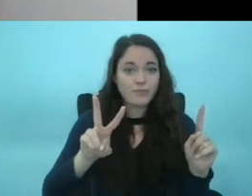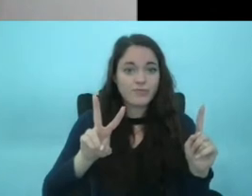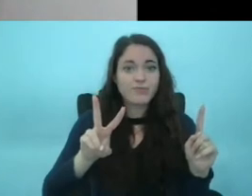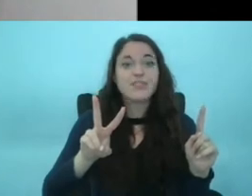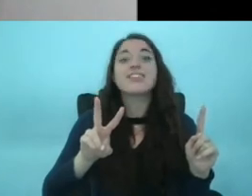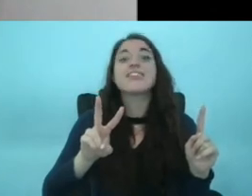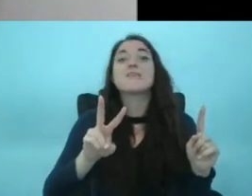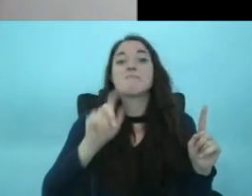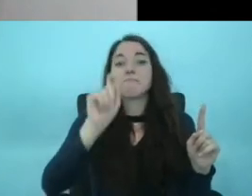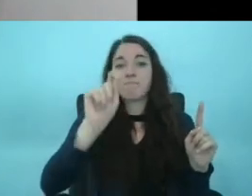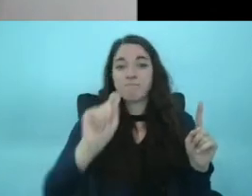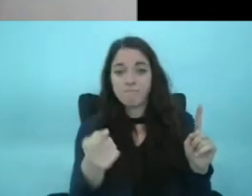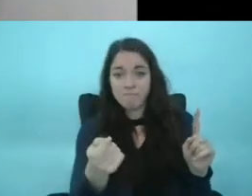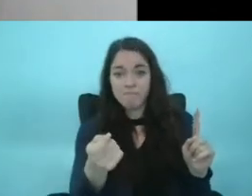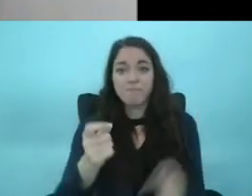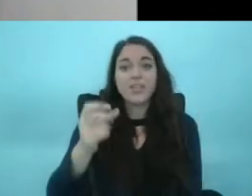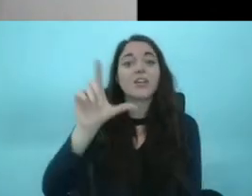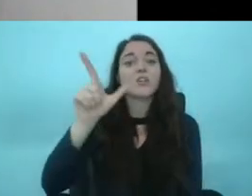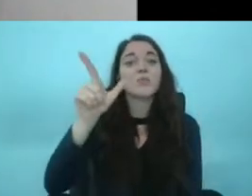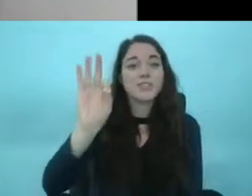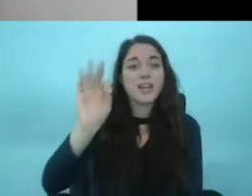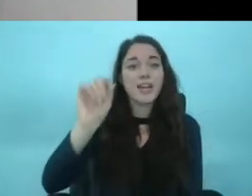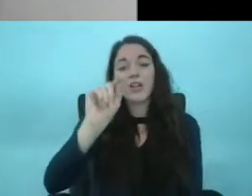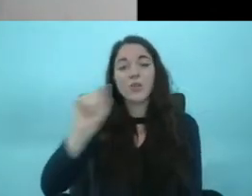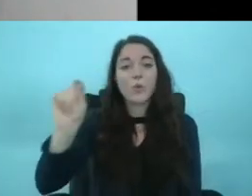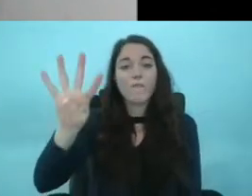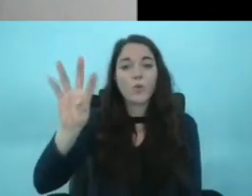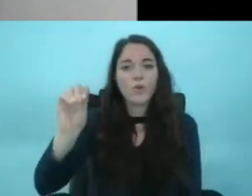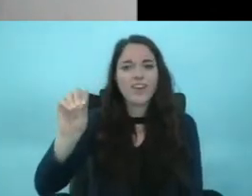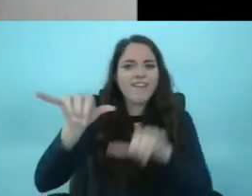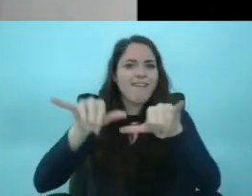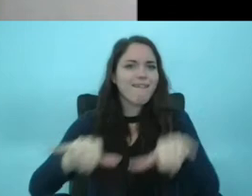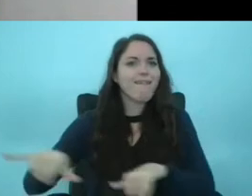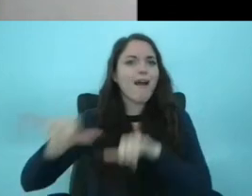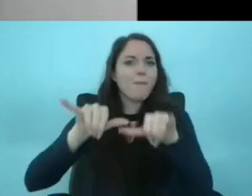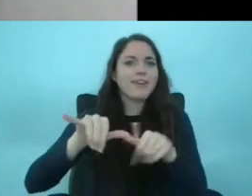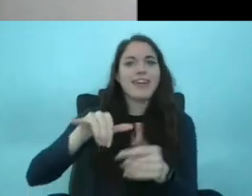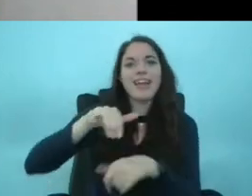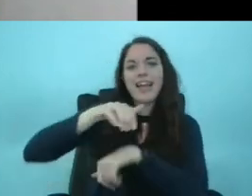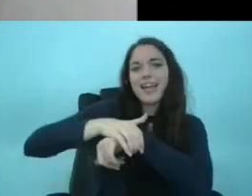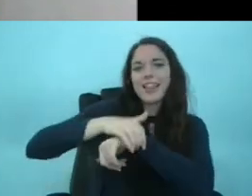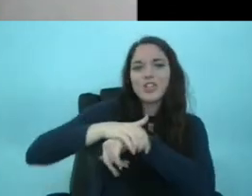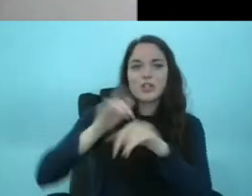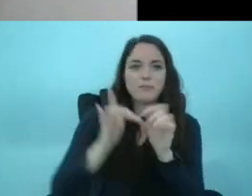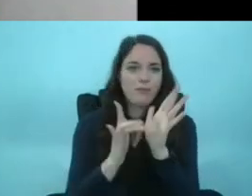29 through 40, Common English Bible.